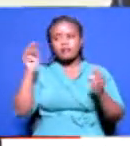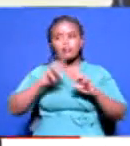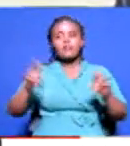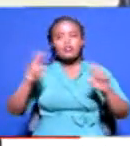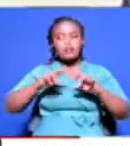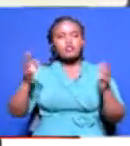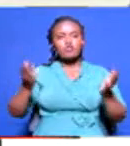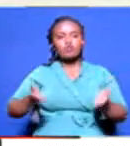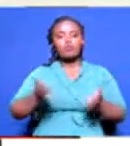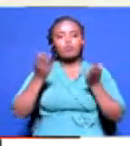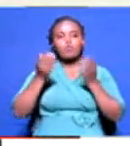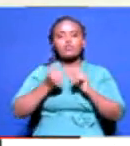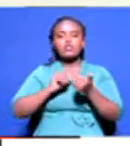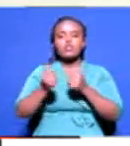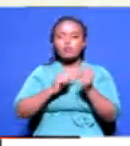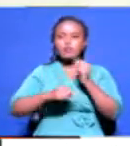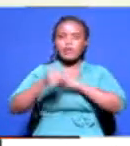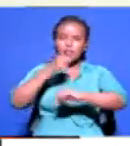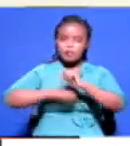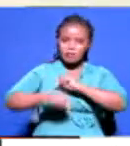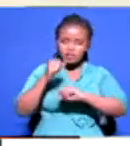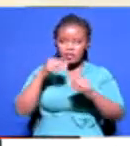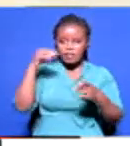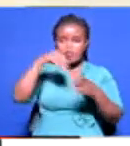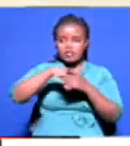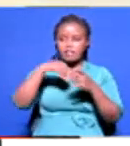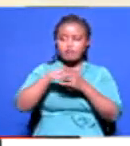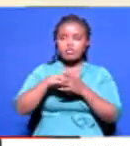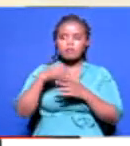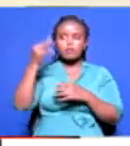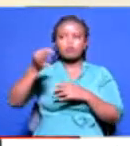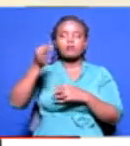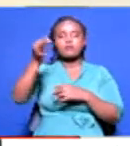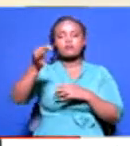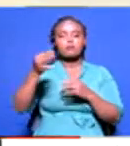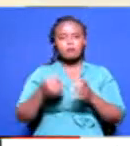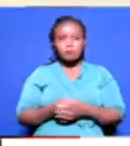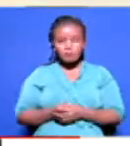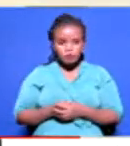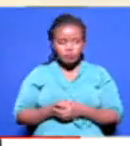Kenya as an investment to the future generations. Today,